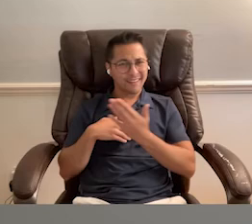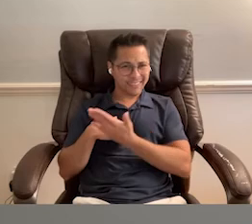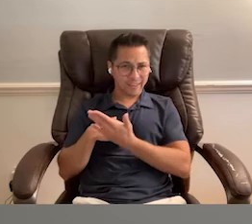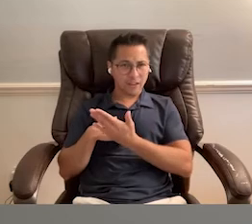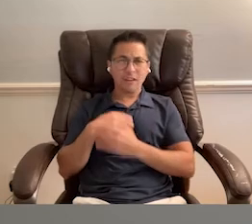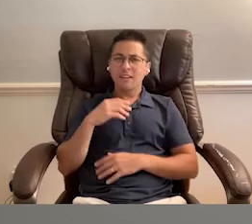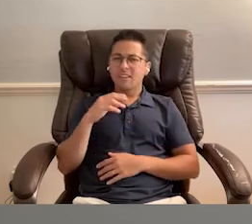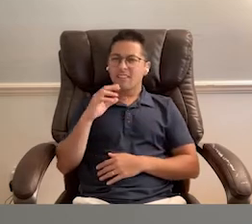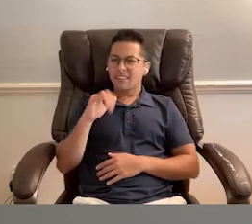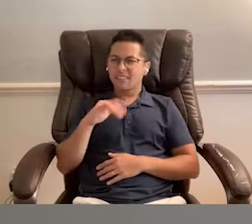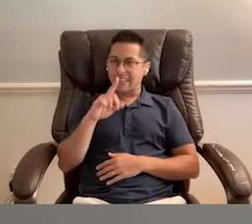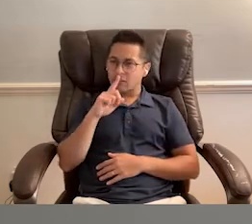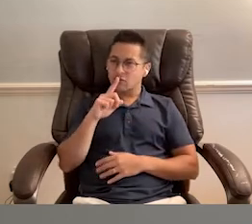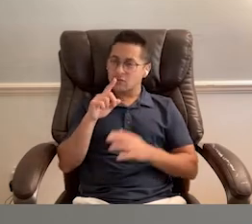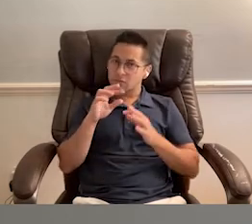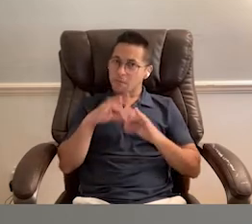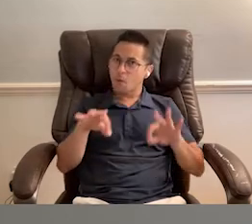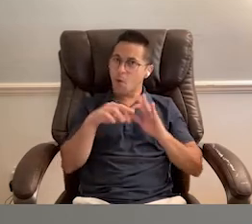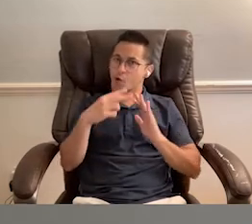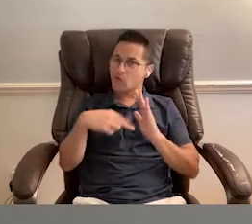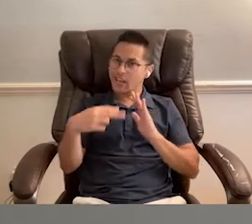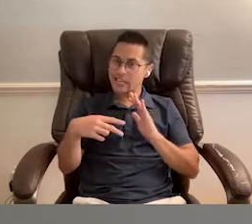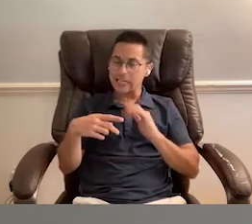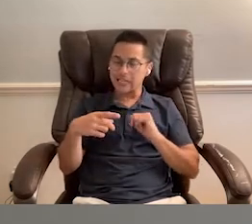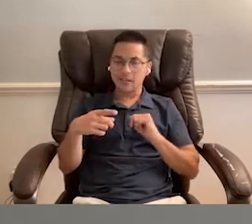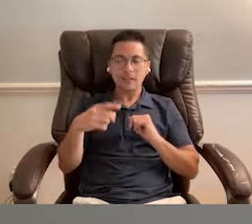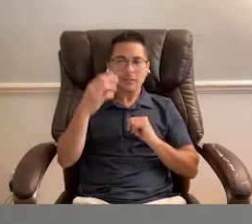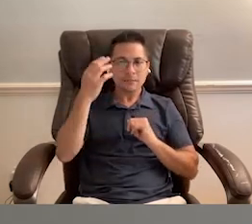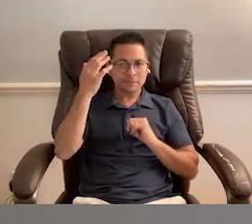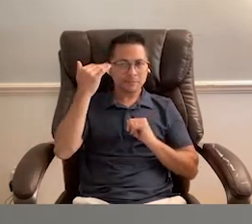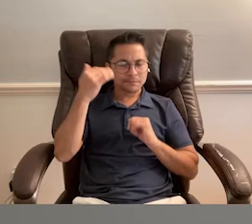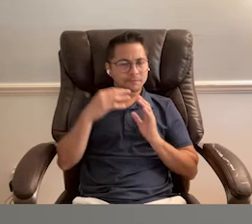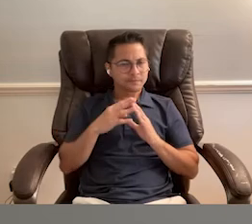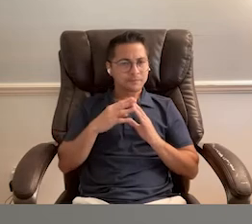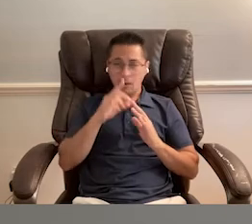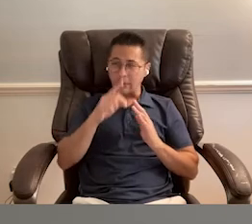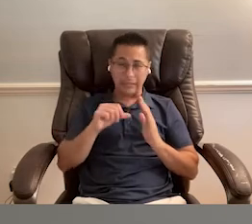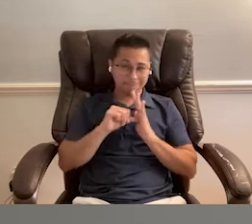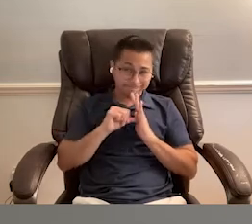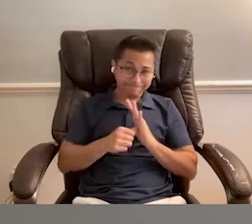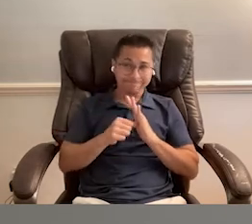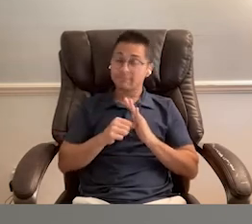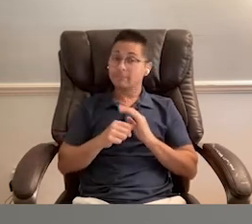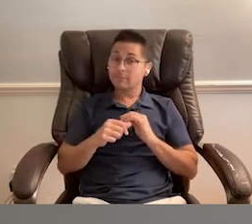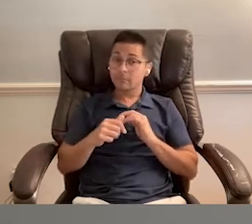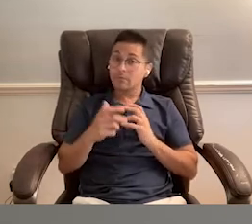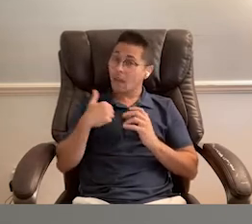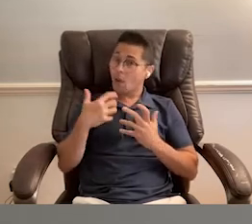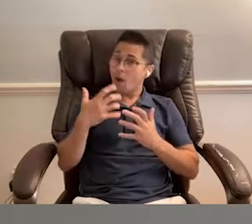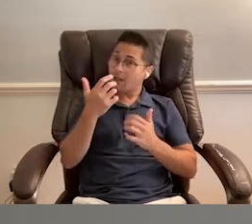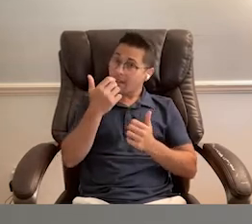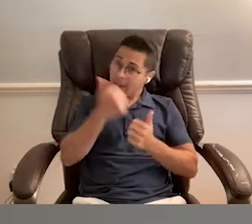right there. That is important, reading through that material because I want to push the fact that I want